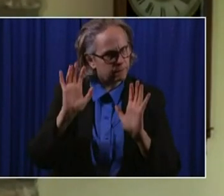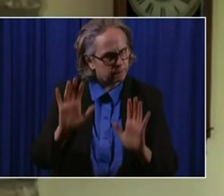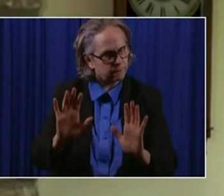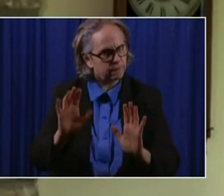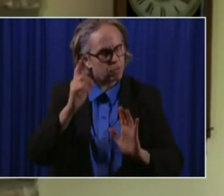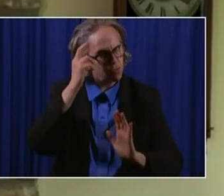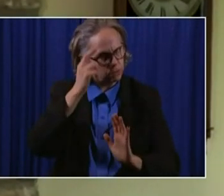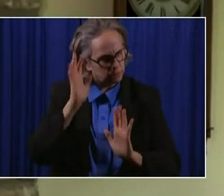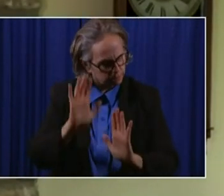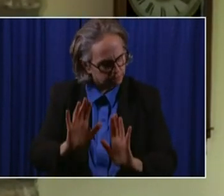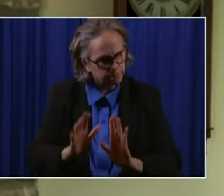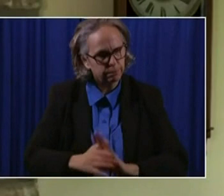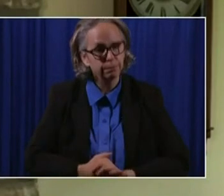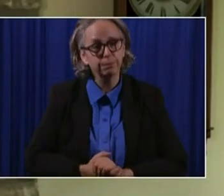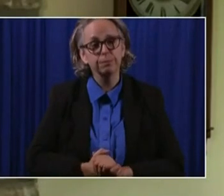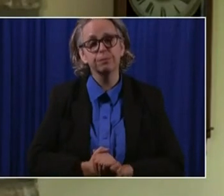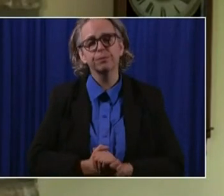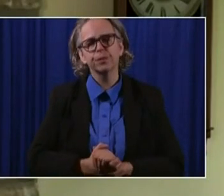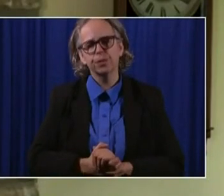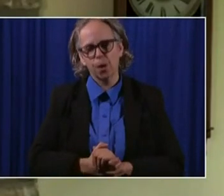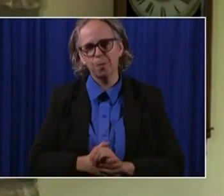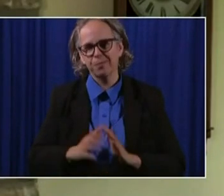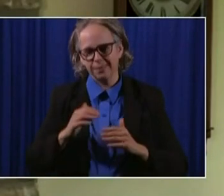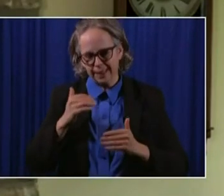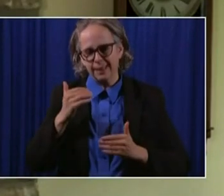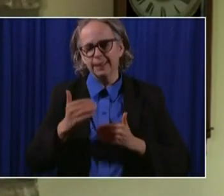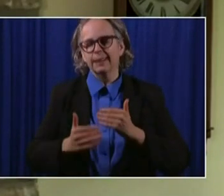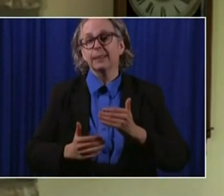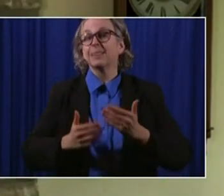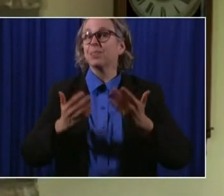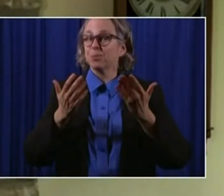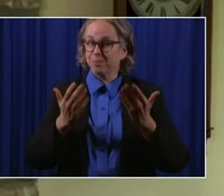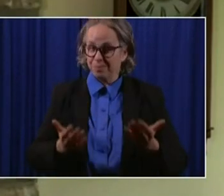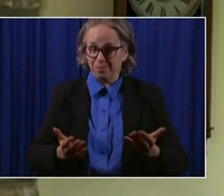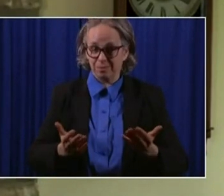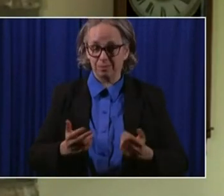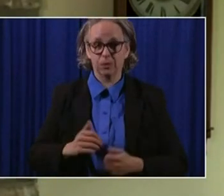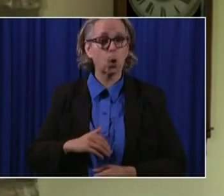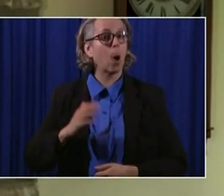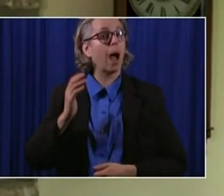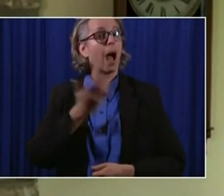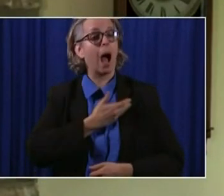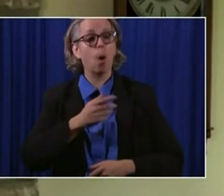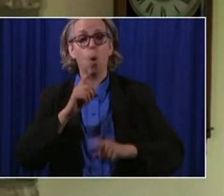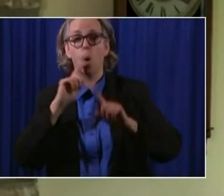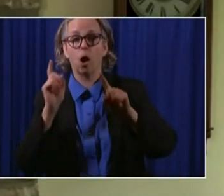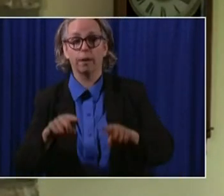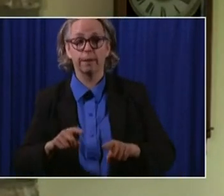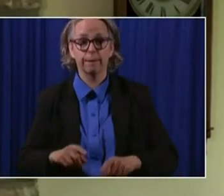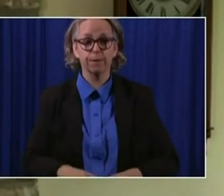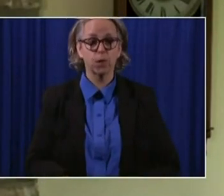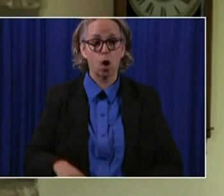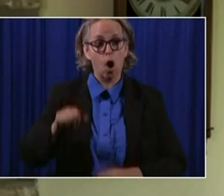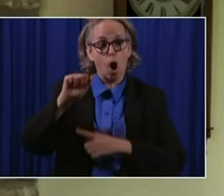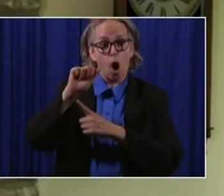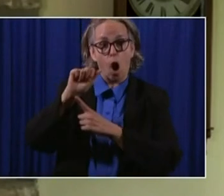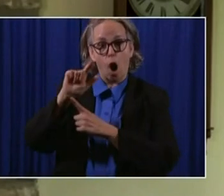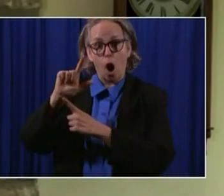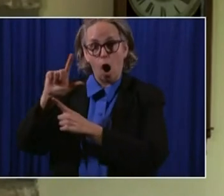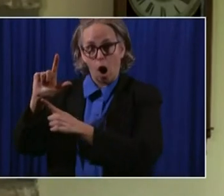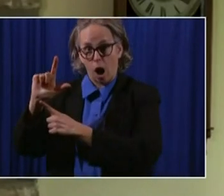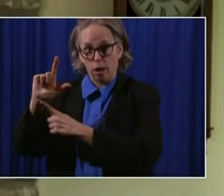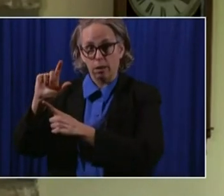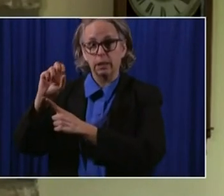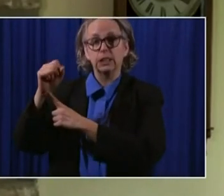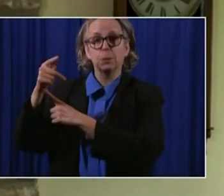So our order will provide that all sports may go forward this fall with contact